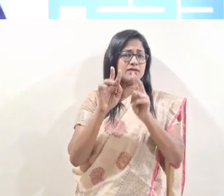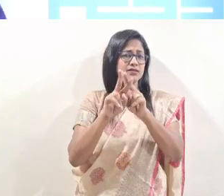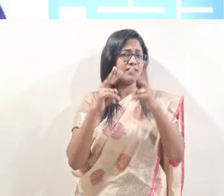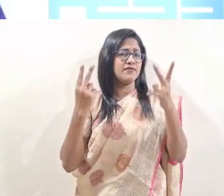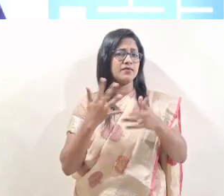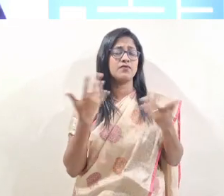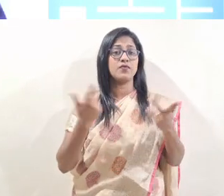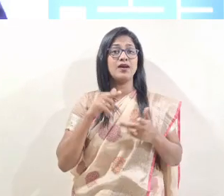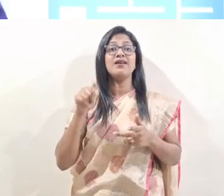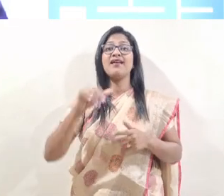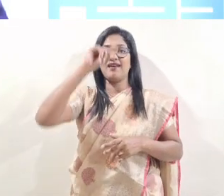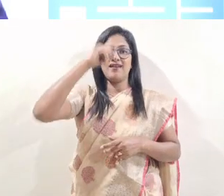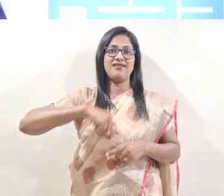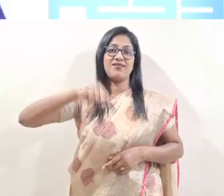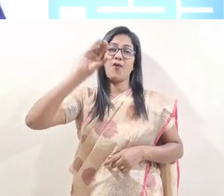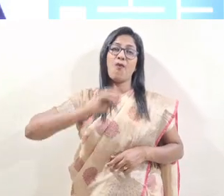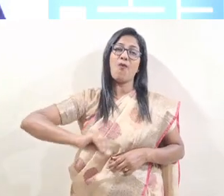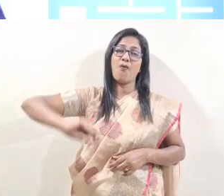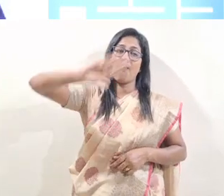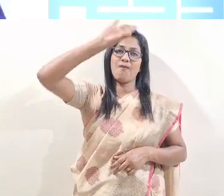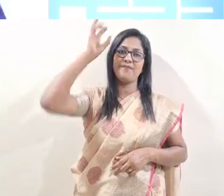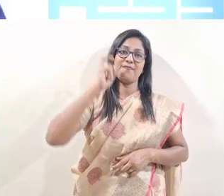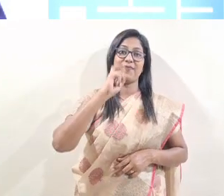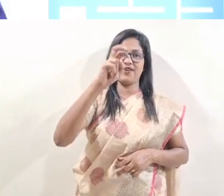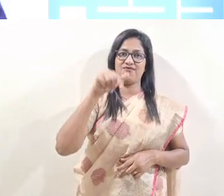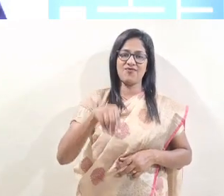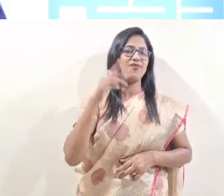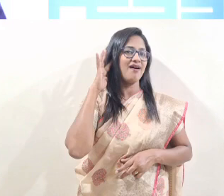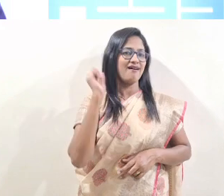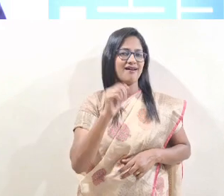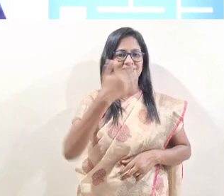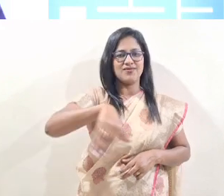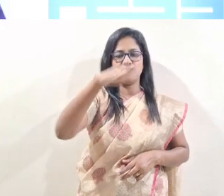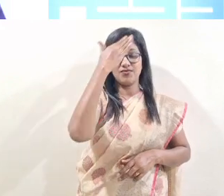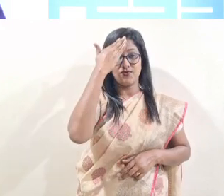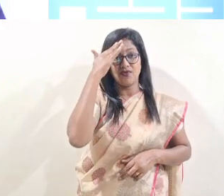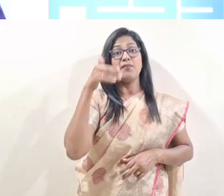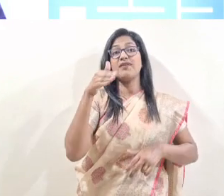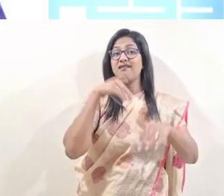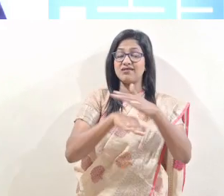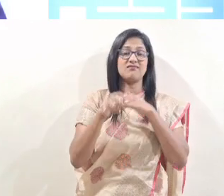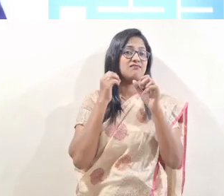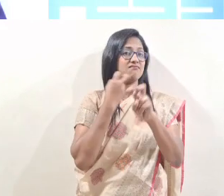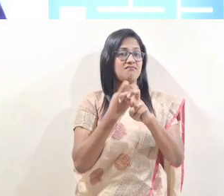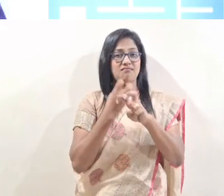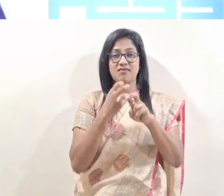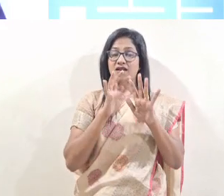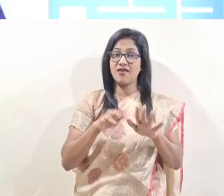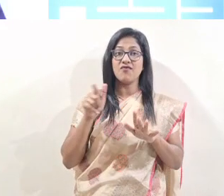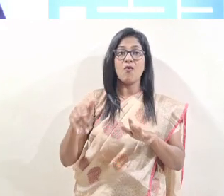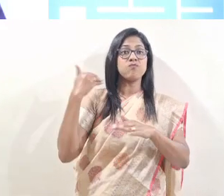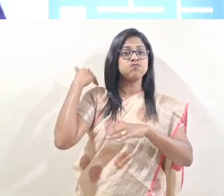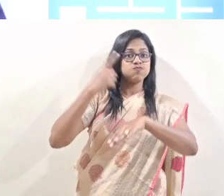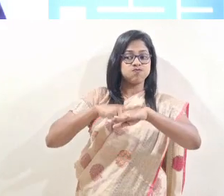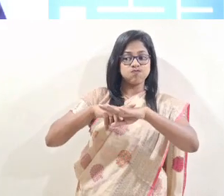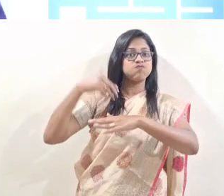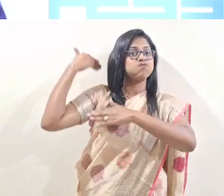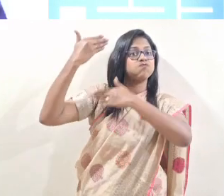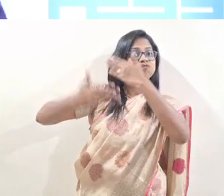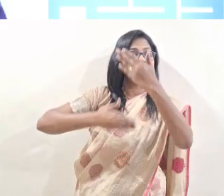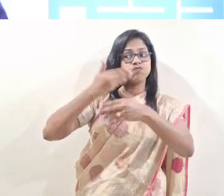is the oldest metro in India, as you must have already heard, and it has many challenges. It has seen over the period of